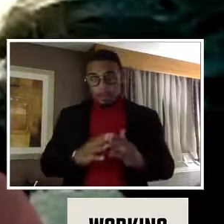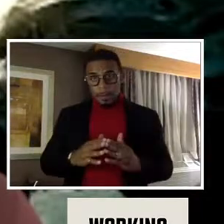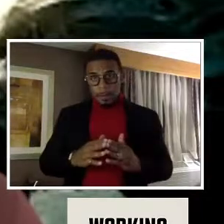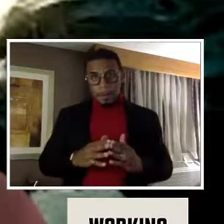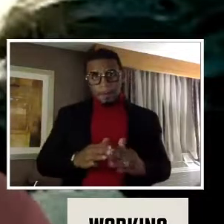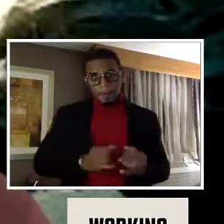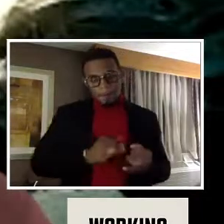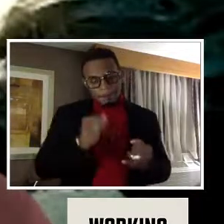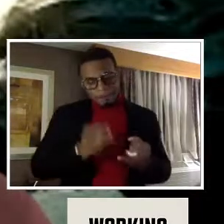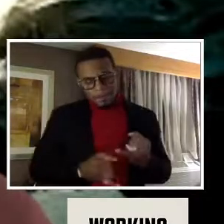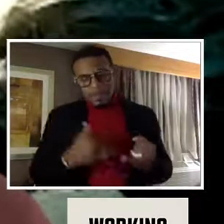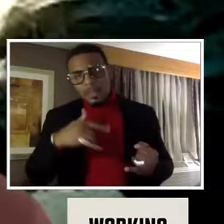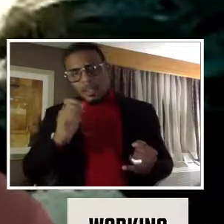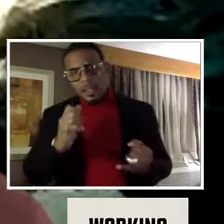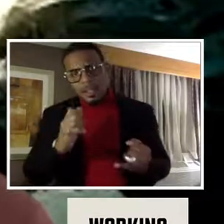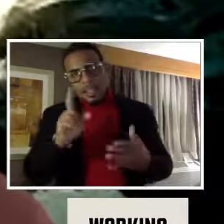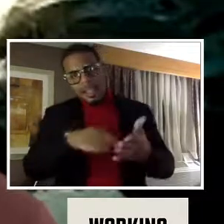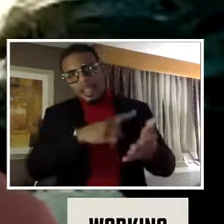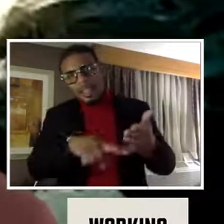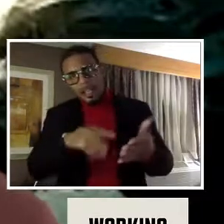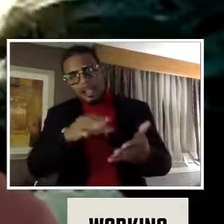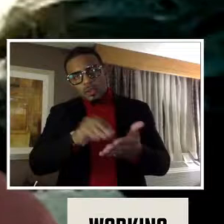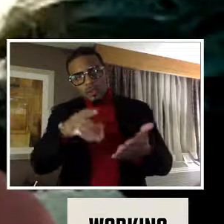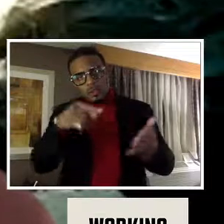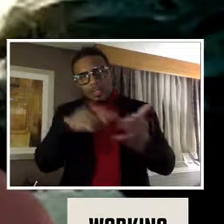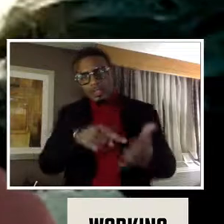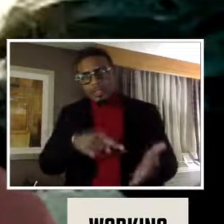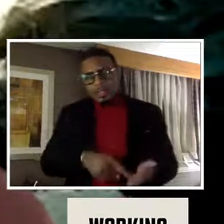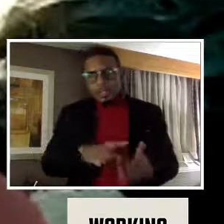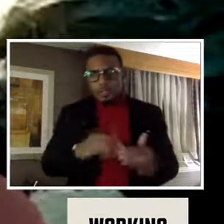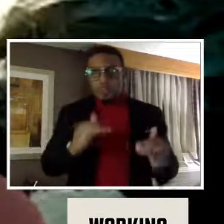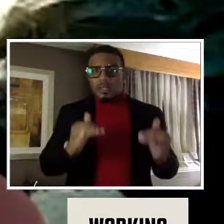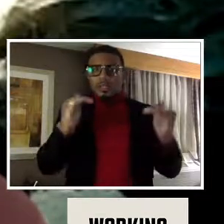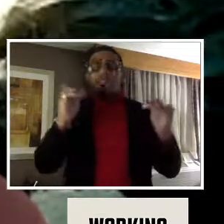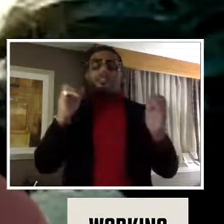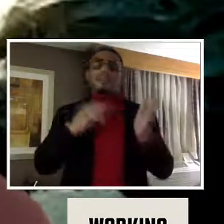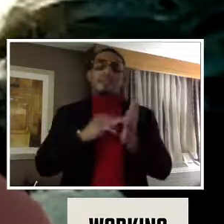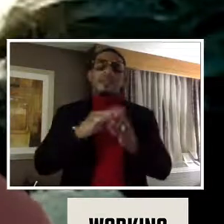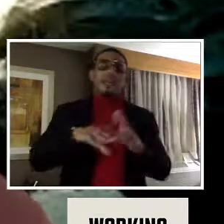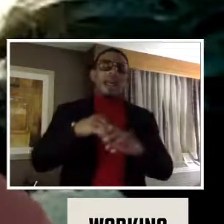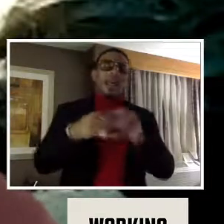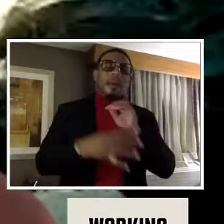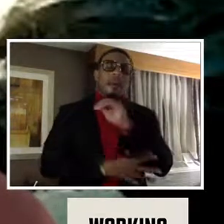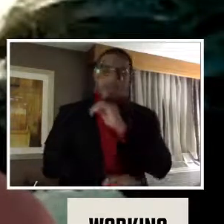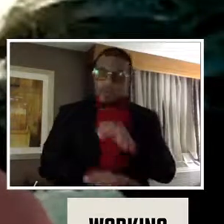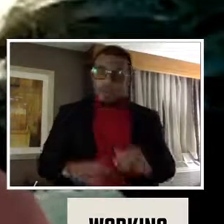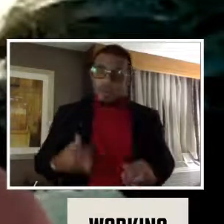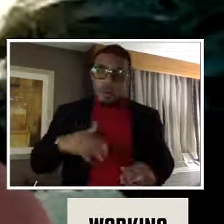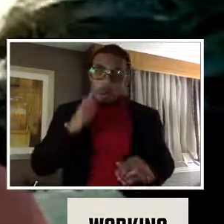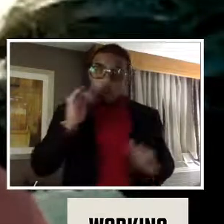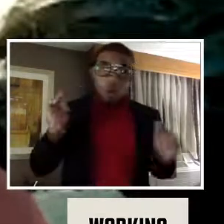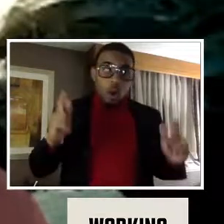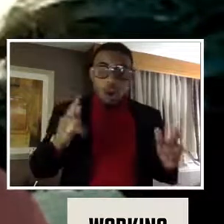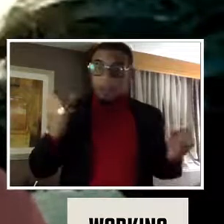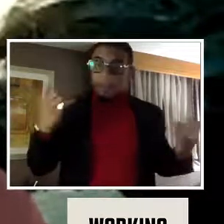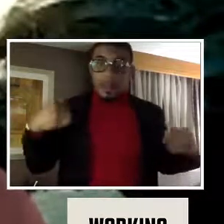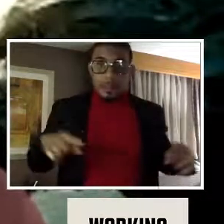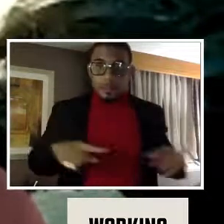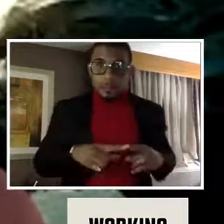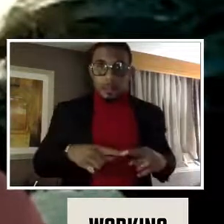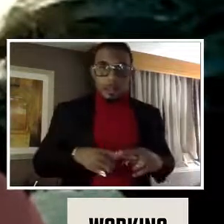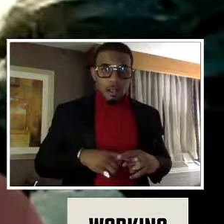And finally, we need to cancel student debt to lift millions out of poverty. We were all, many of us